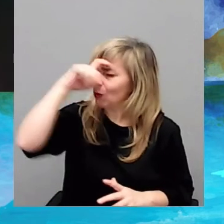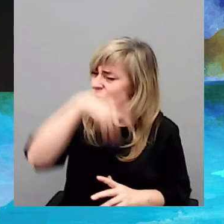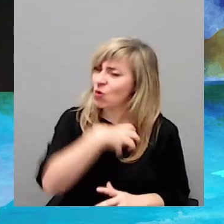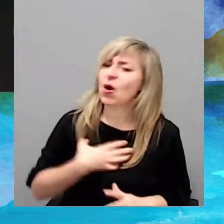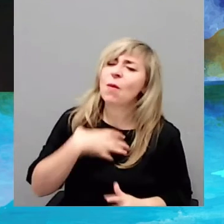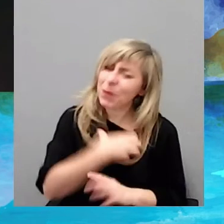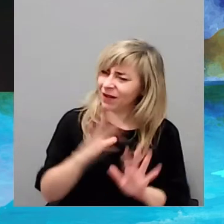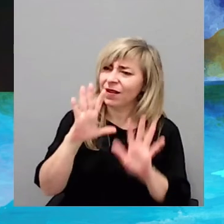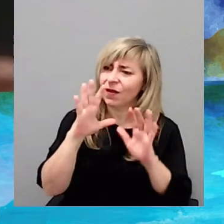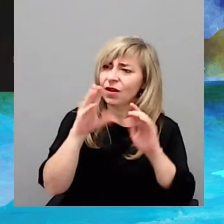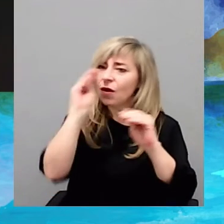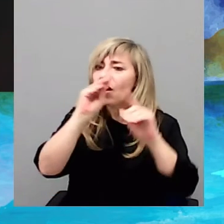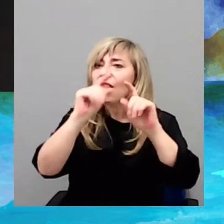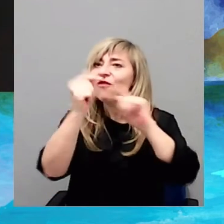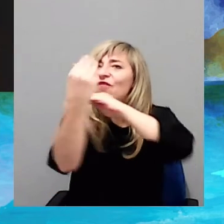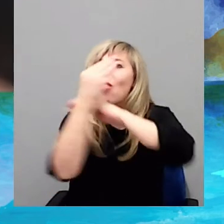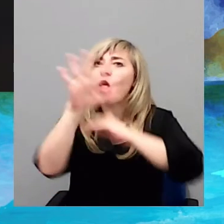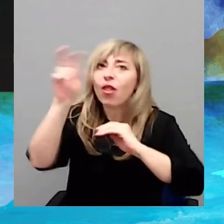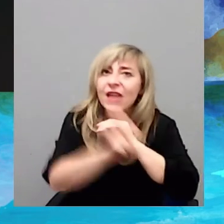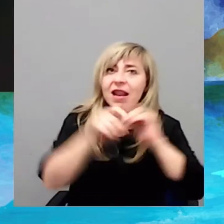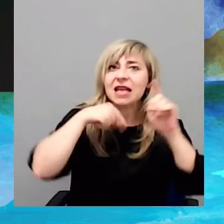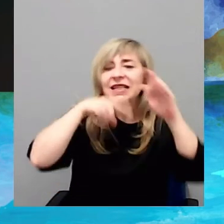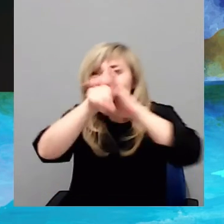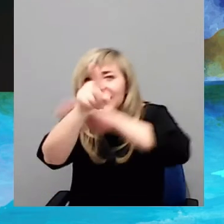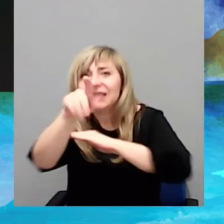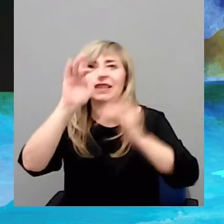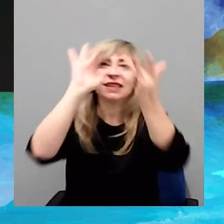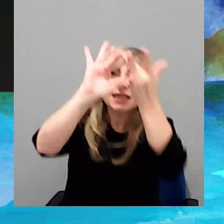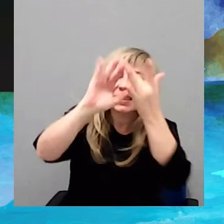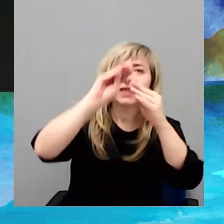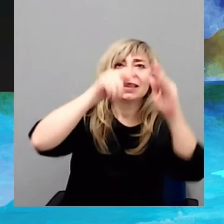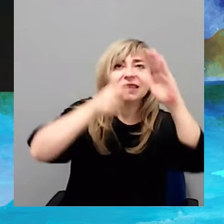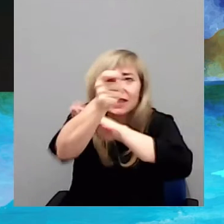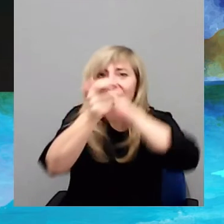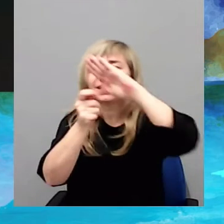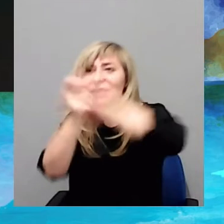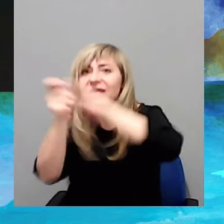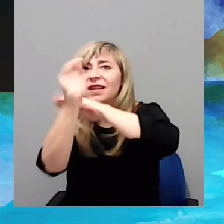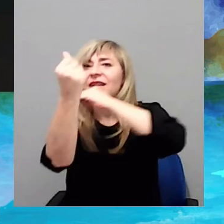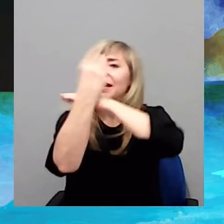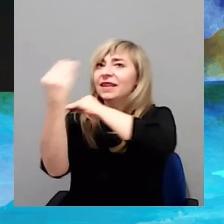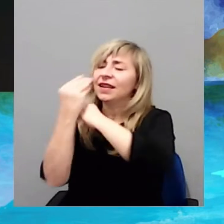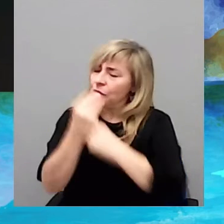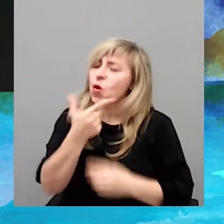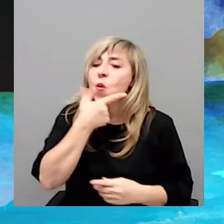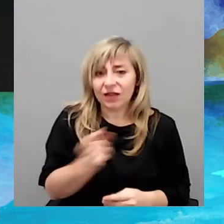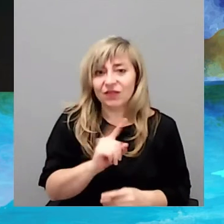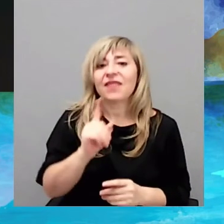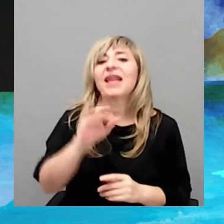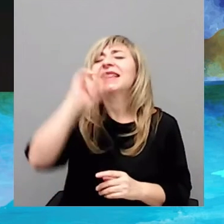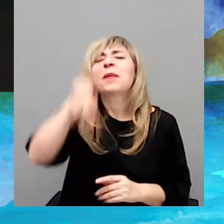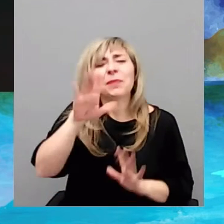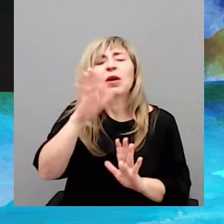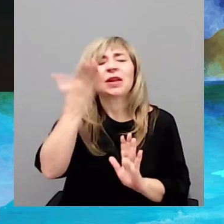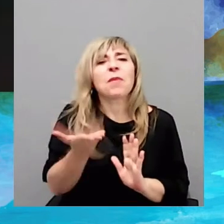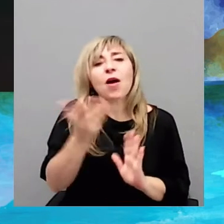nos ayuden a seguir haciendo este tipo de actividades y luego ser más ambiciosos también. So it's difficult